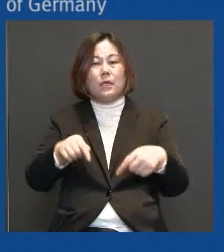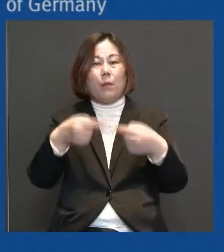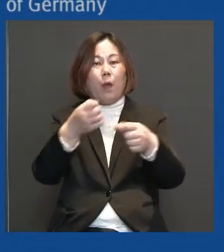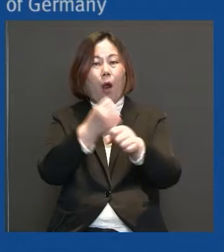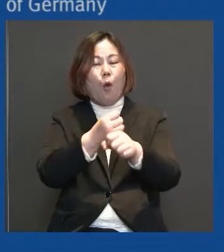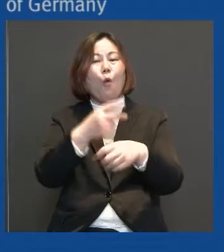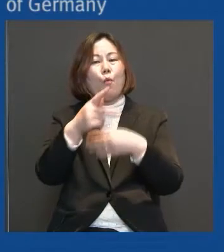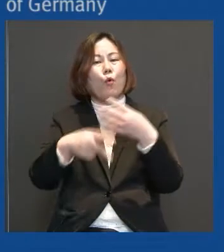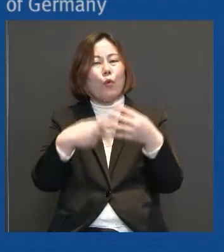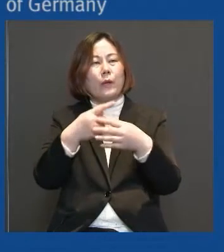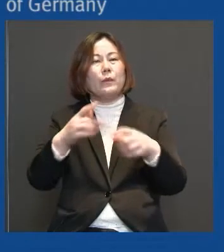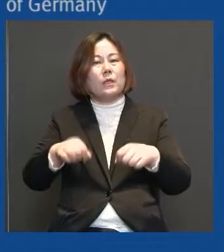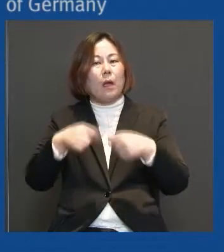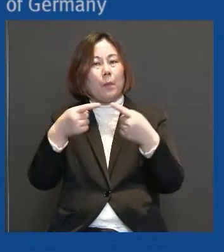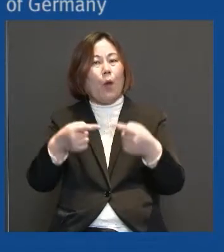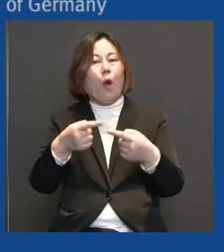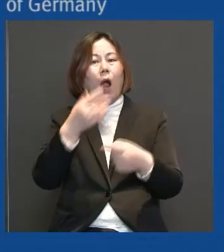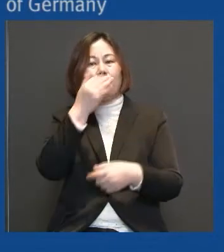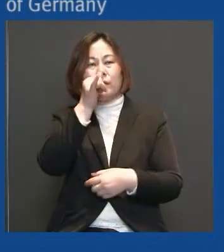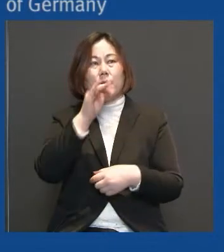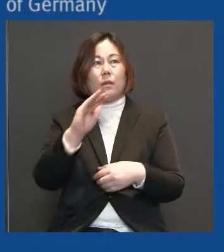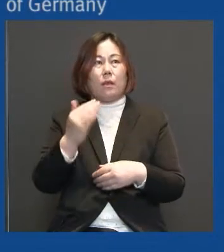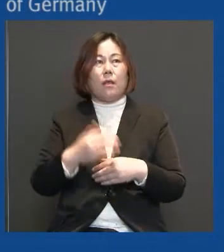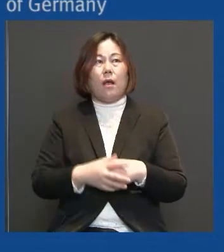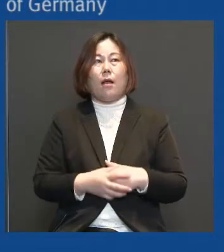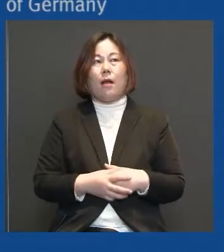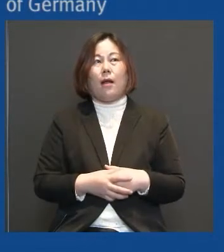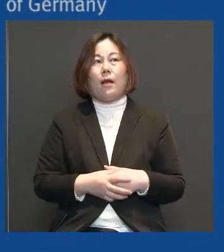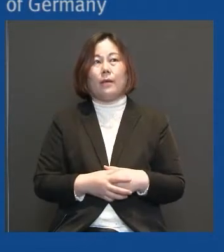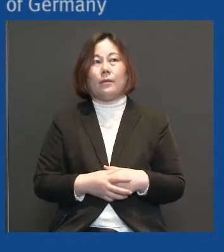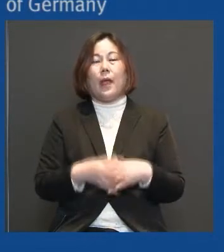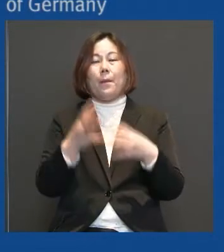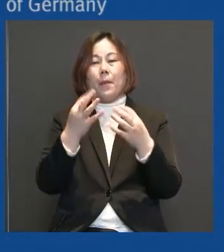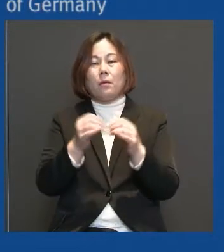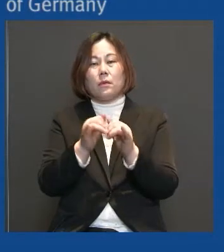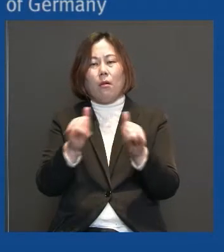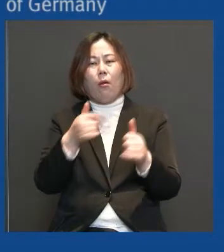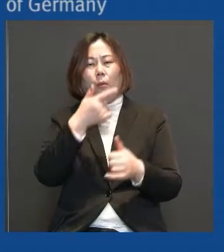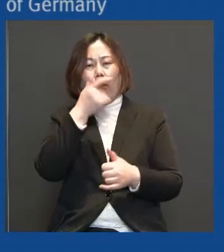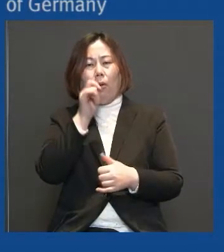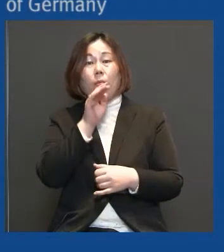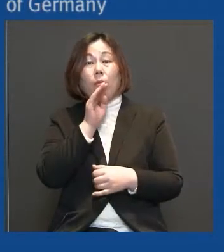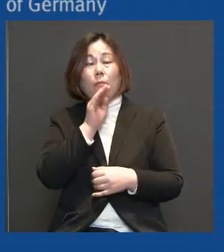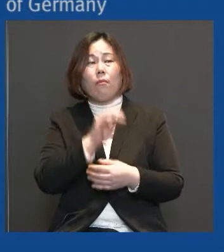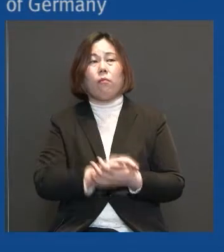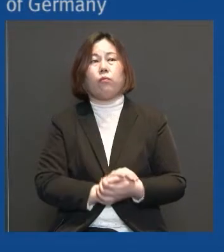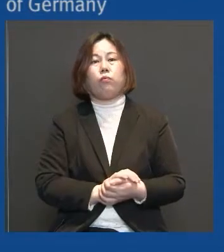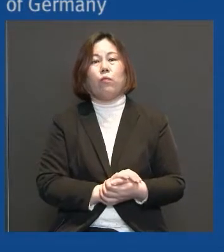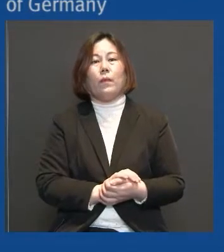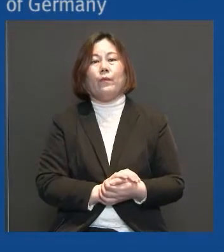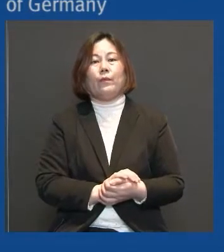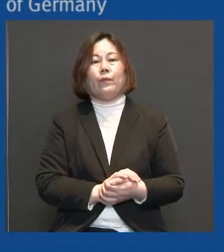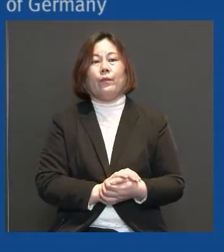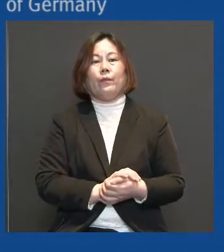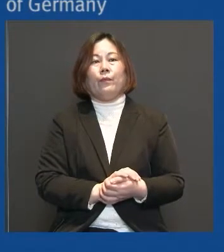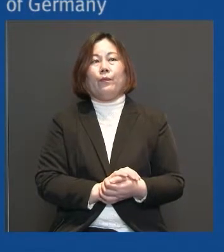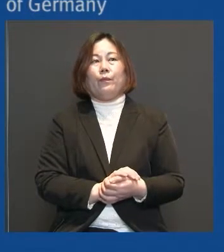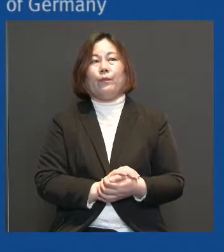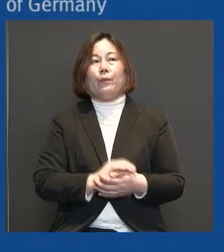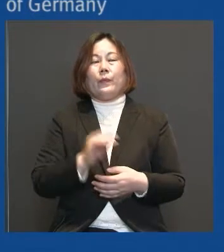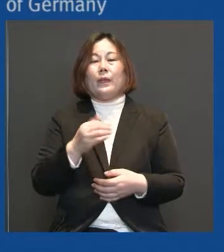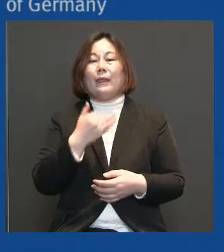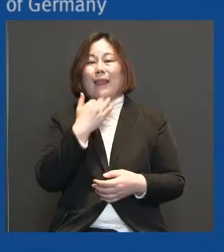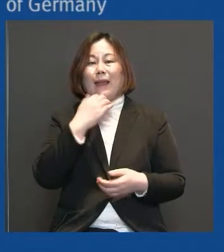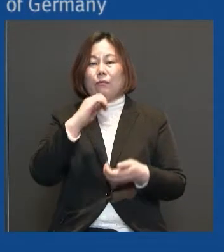progressive skills shortage, a flexibilization of working arrangements before and after the statutory retirement age, combined with courses